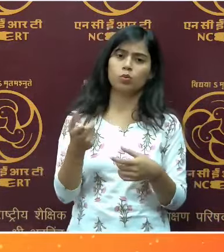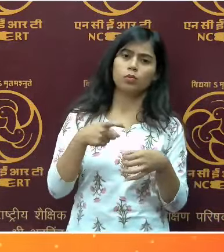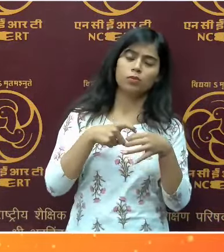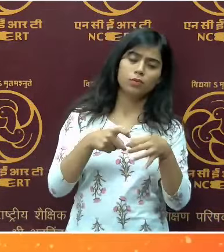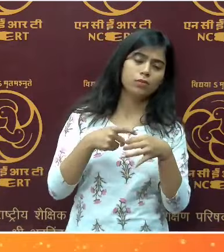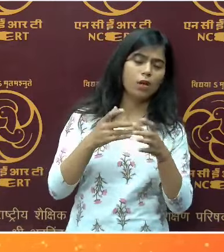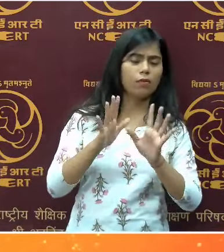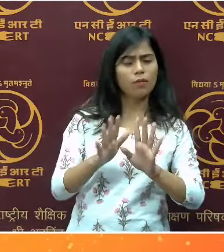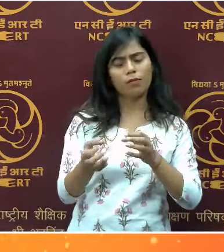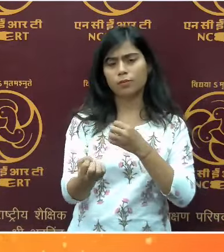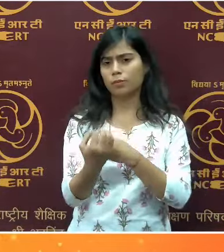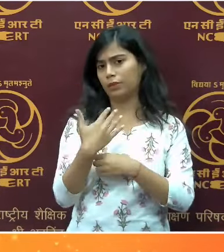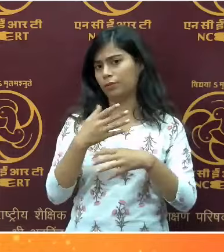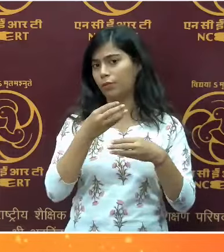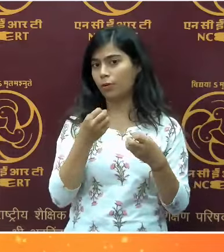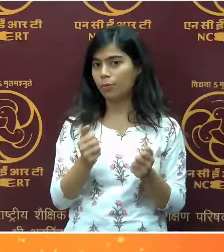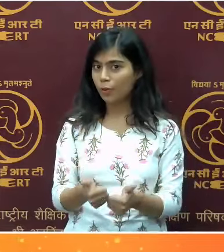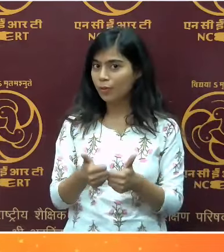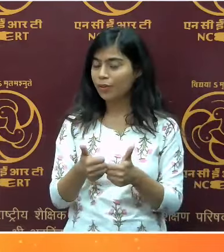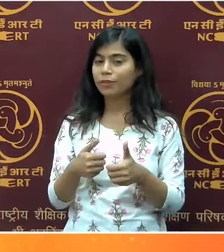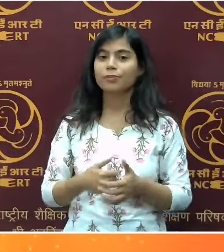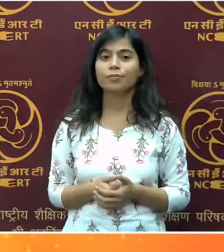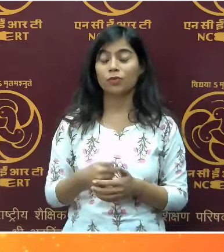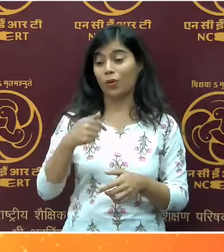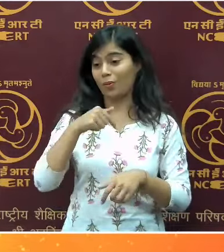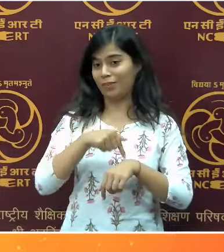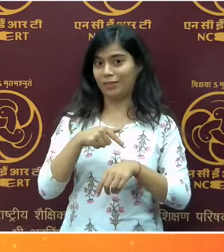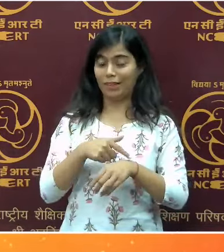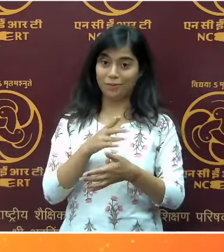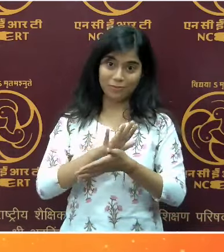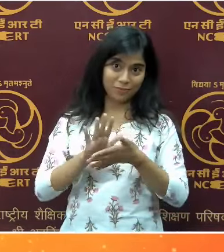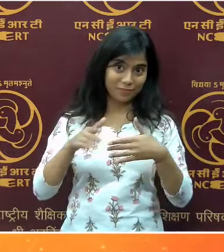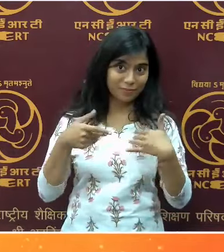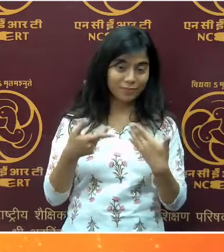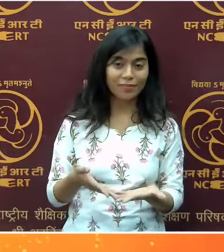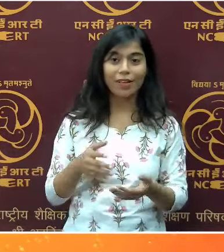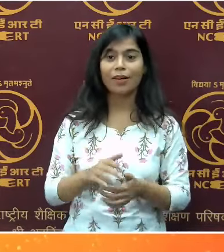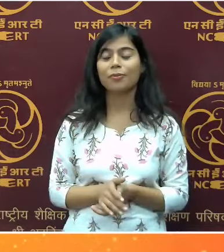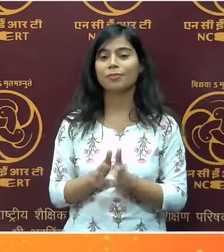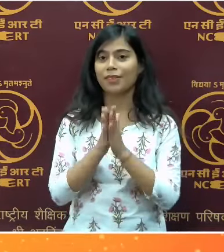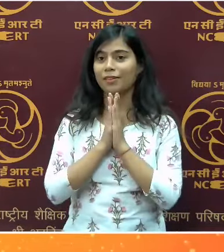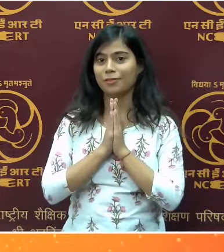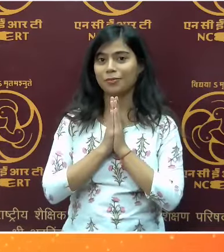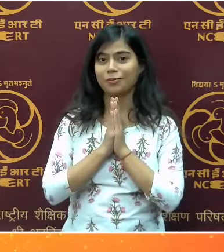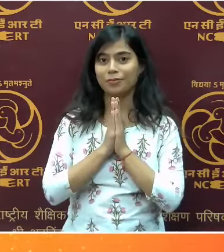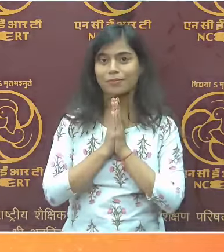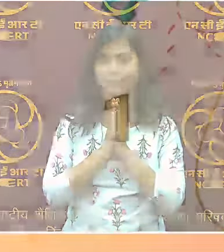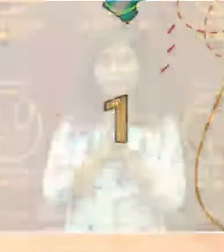taking your leave, but you stay tuned to PME Vidya channels for more informative programs. Namaskar.